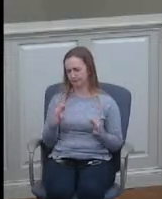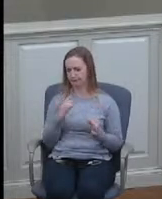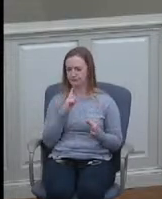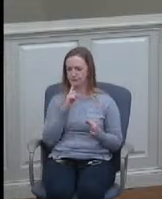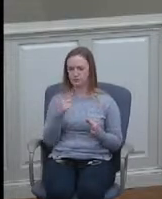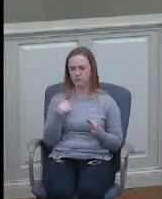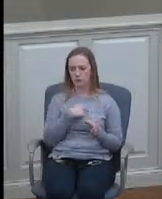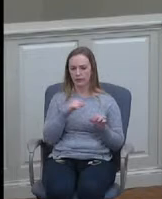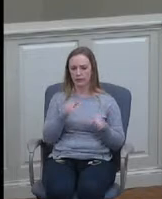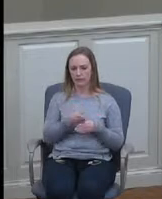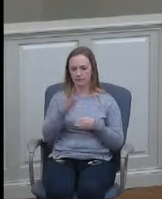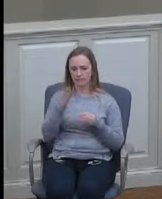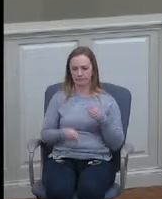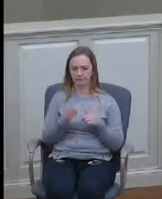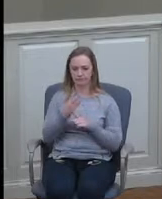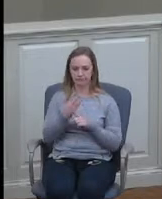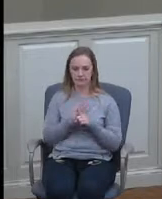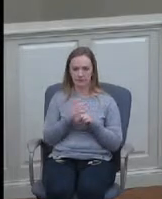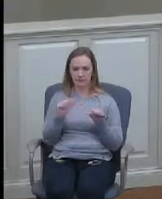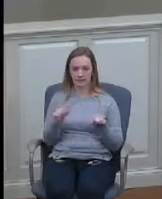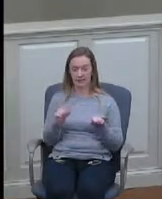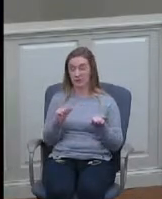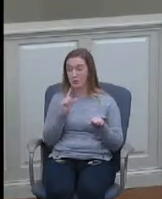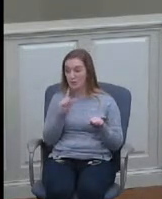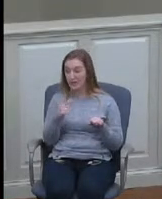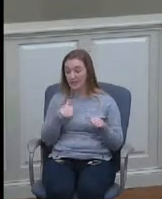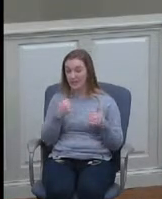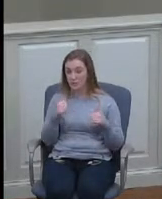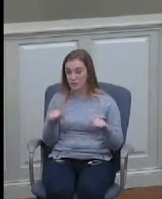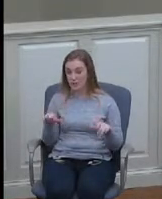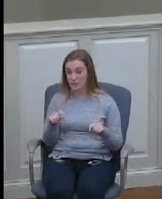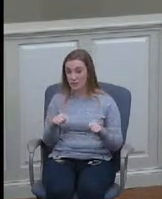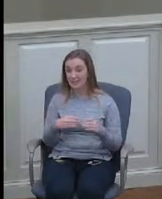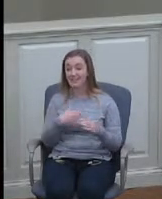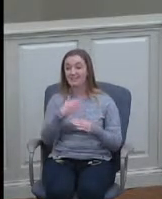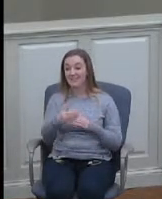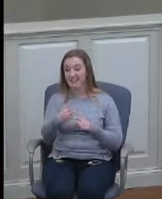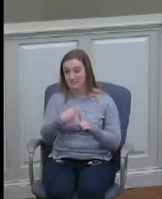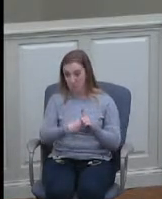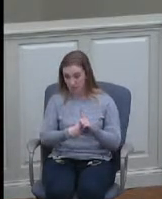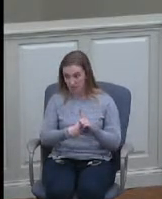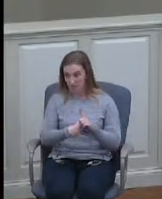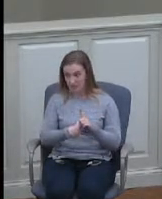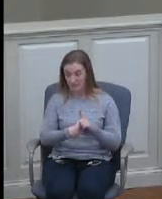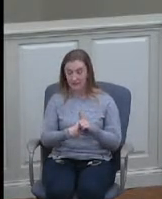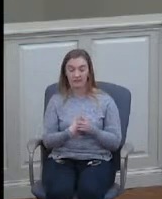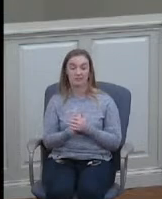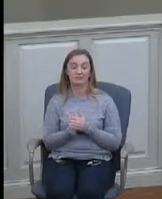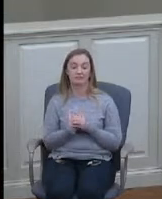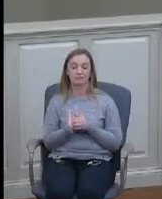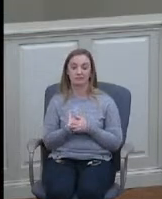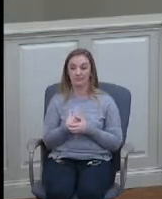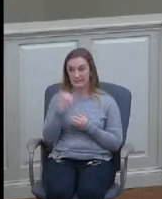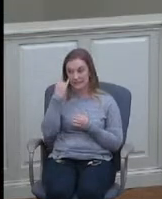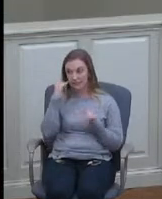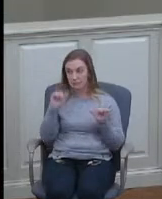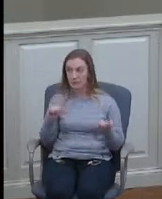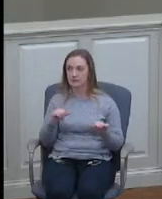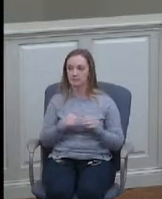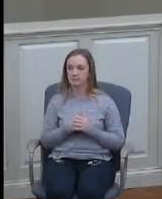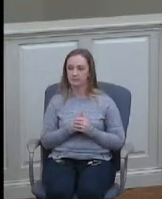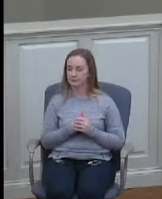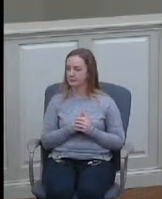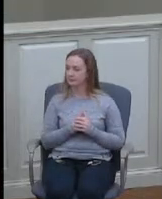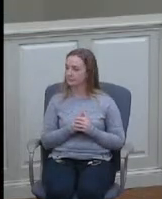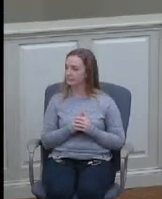within that Good. time. Okay. Matter of fact, I'd like to try to do it next month, Sooner February, than- yeah. if possible. Okay.